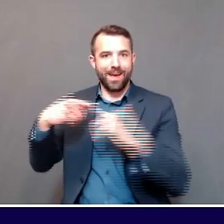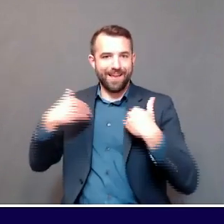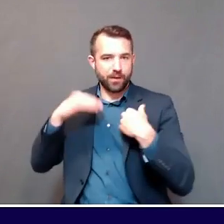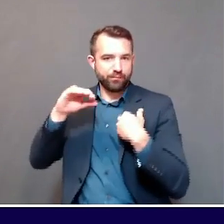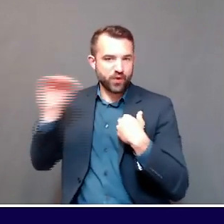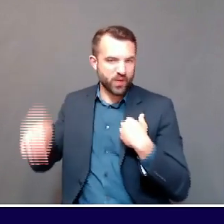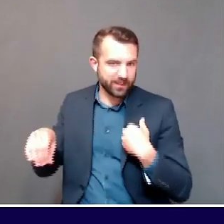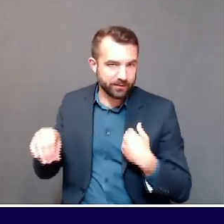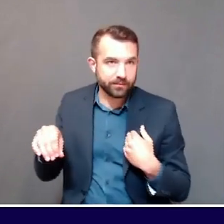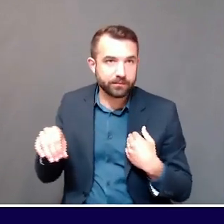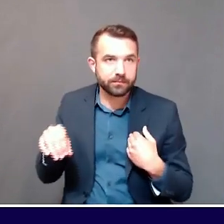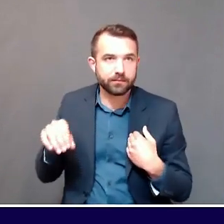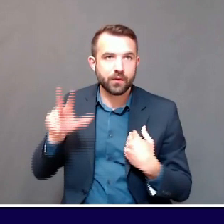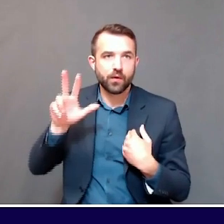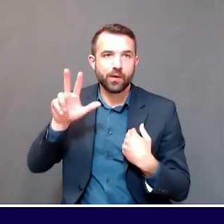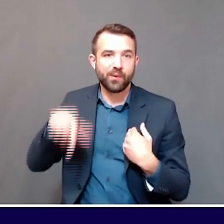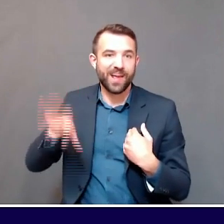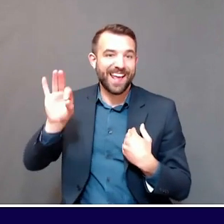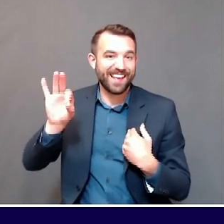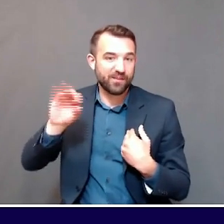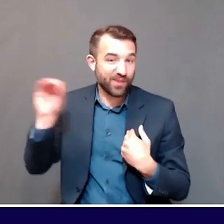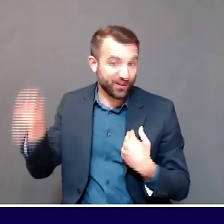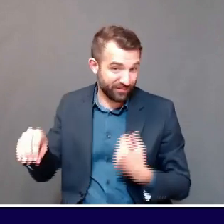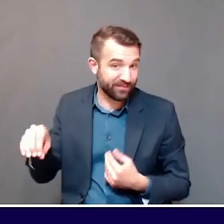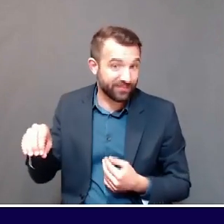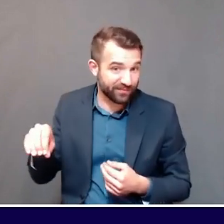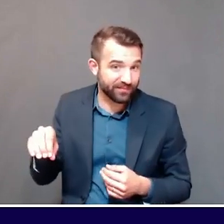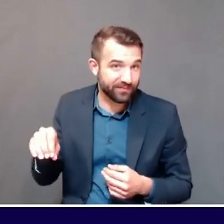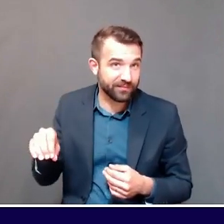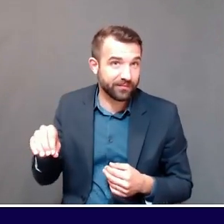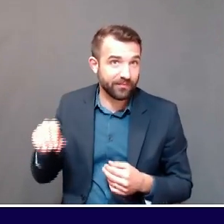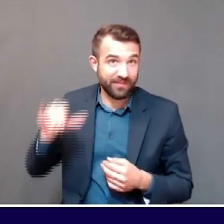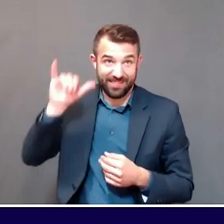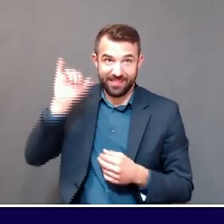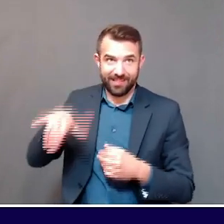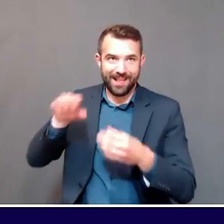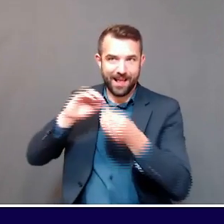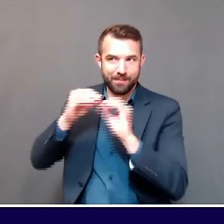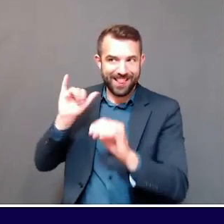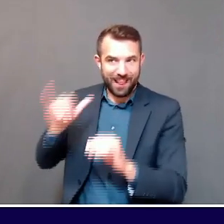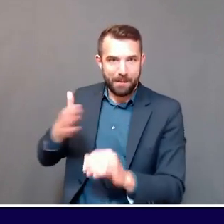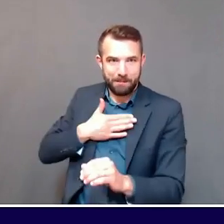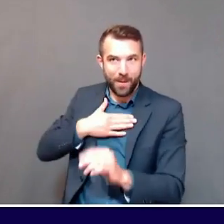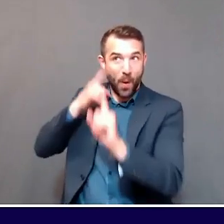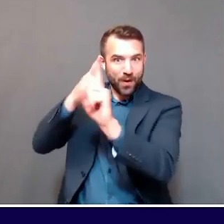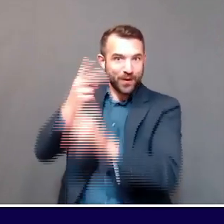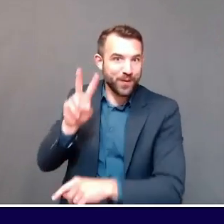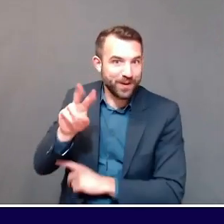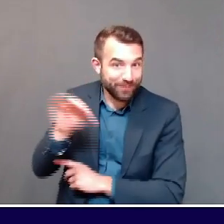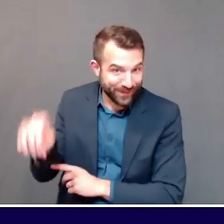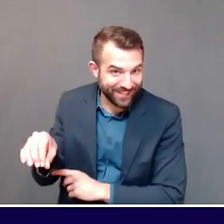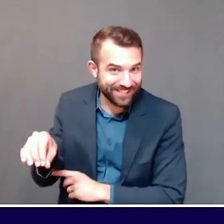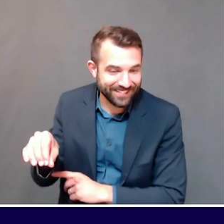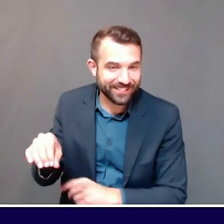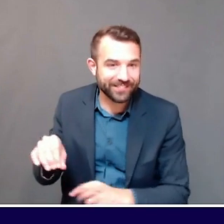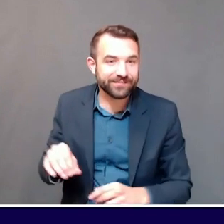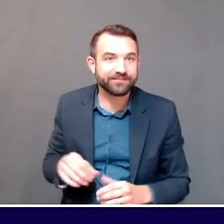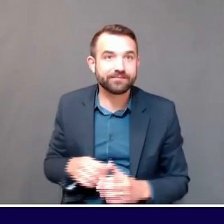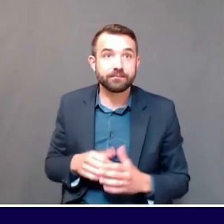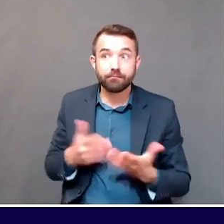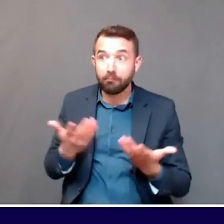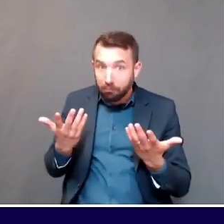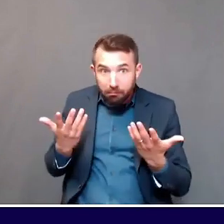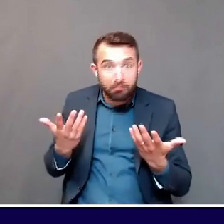This is that number that I'd like to drive down as low as possible. We've made significant strides just in the past